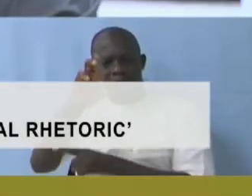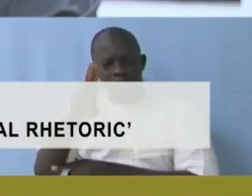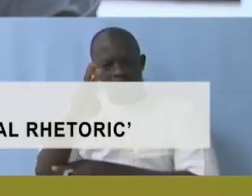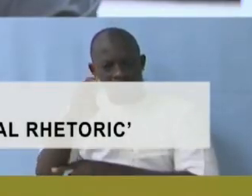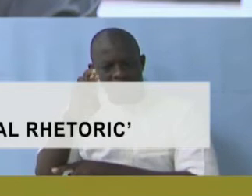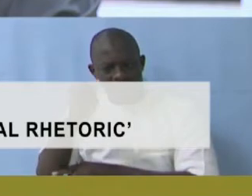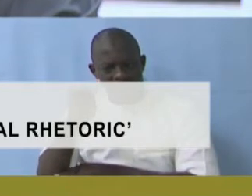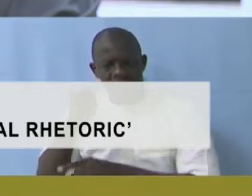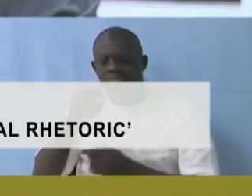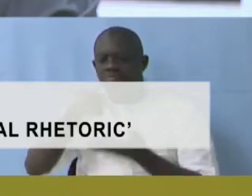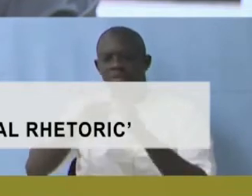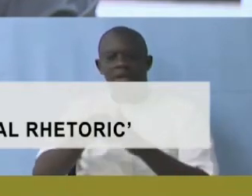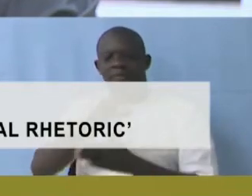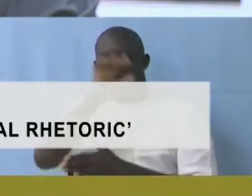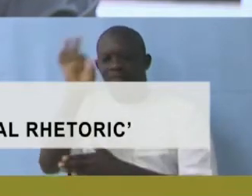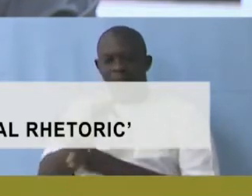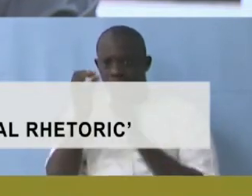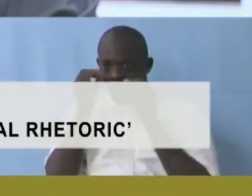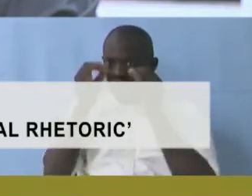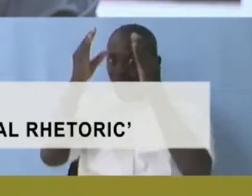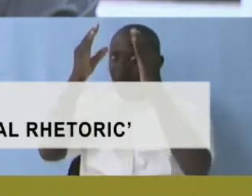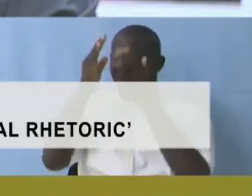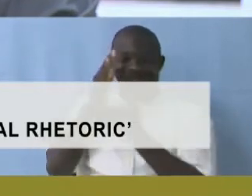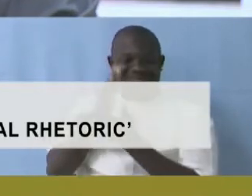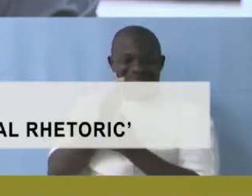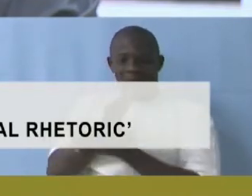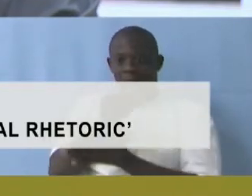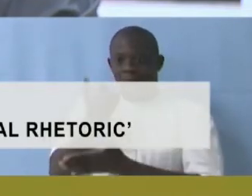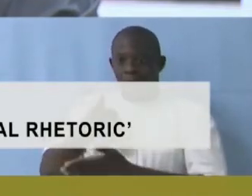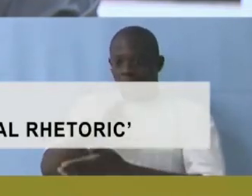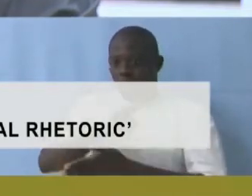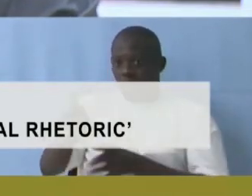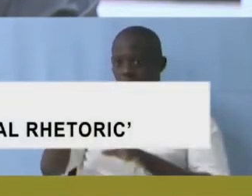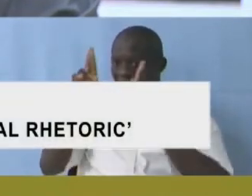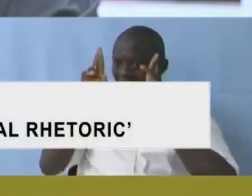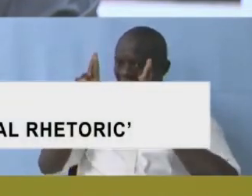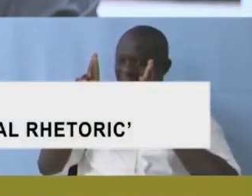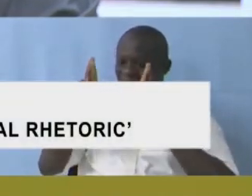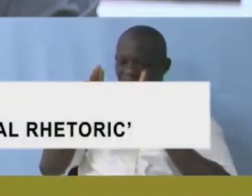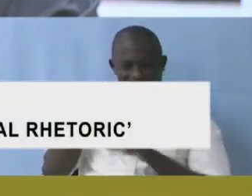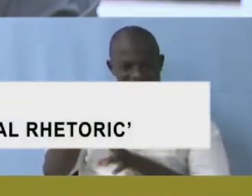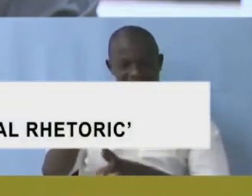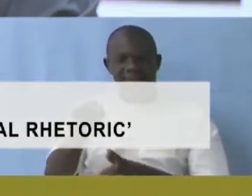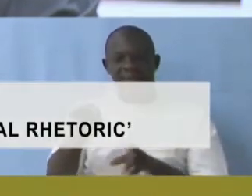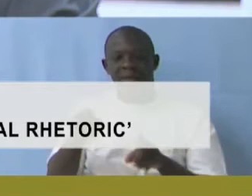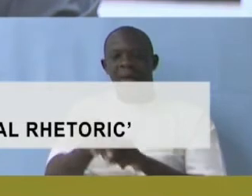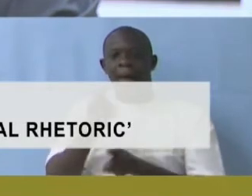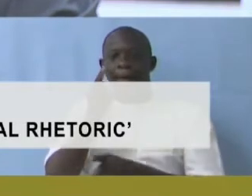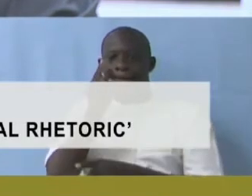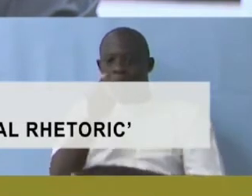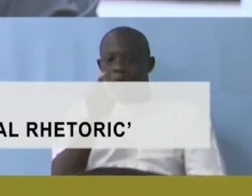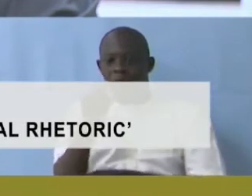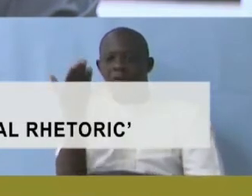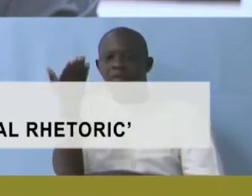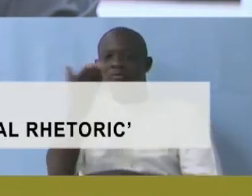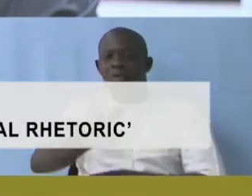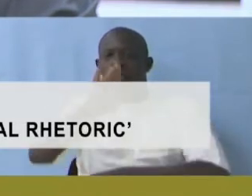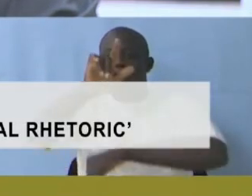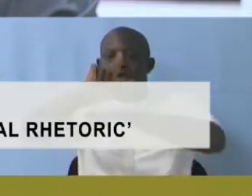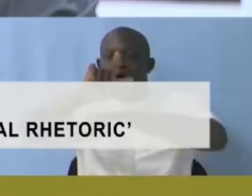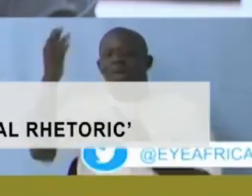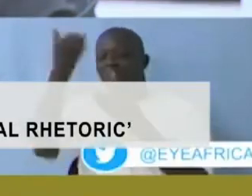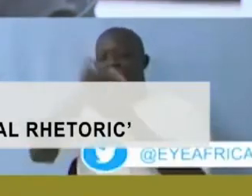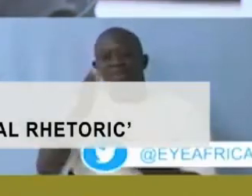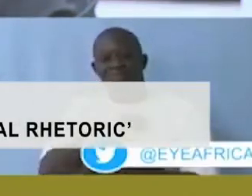strange and highly unexpected for one to declare a cure for the virus, because it is impossible to cure going by its